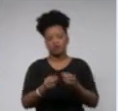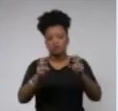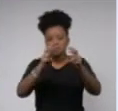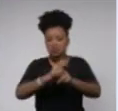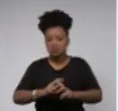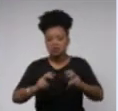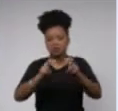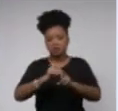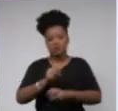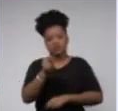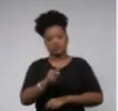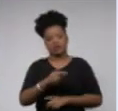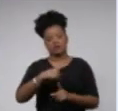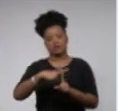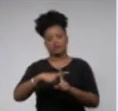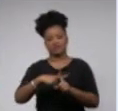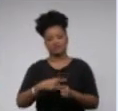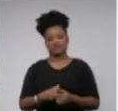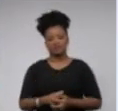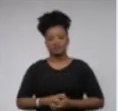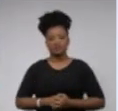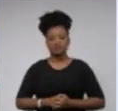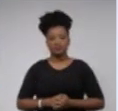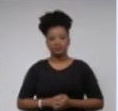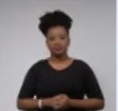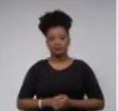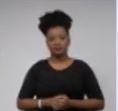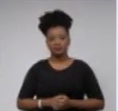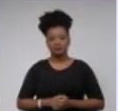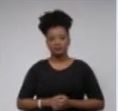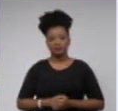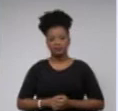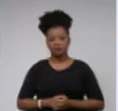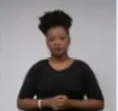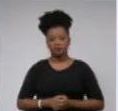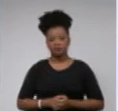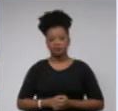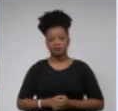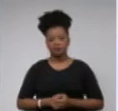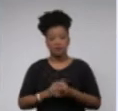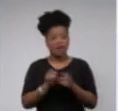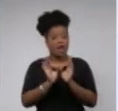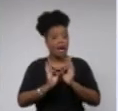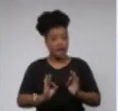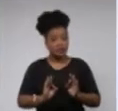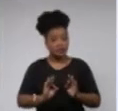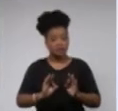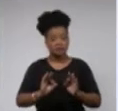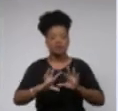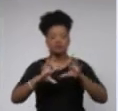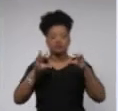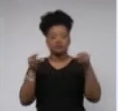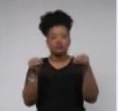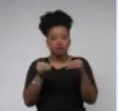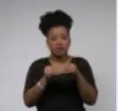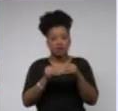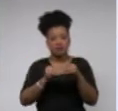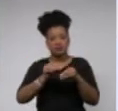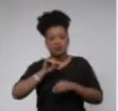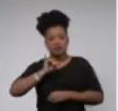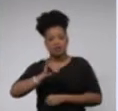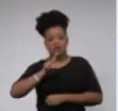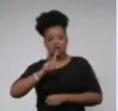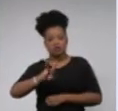condition. 12 individuals are under the age of 20, of which 11 belong to pediatric